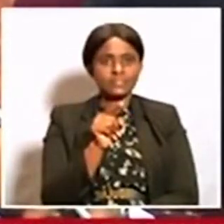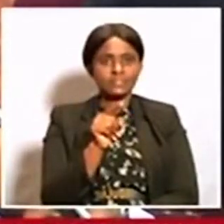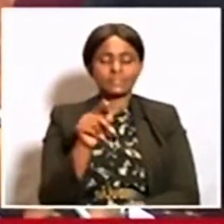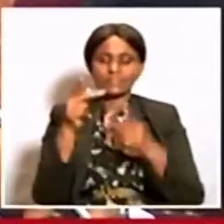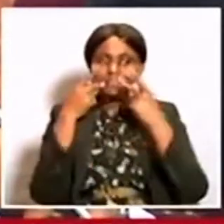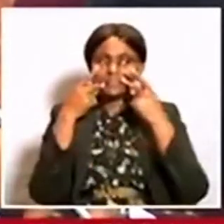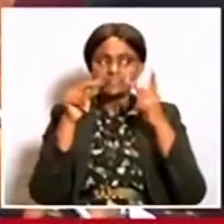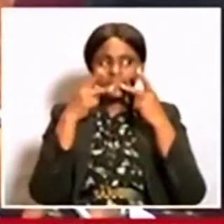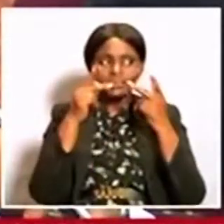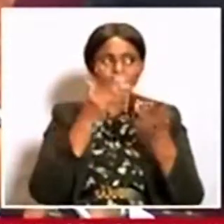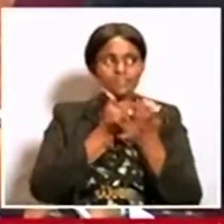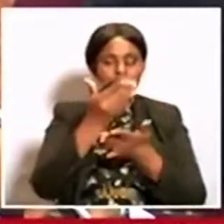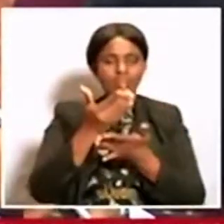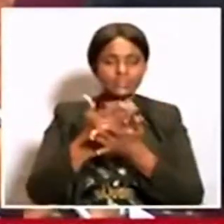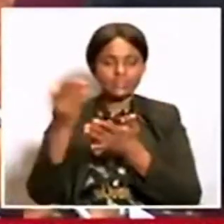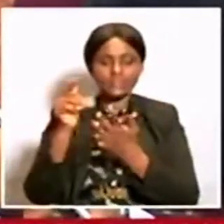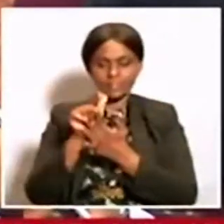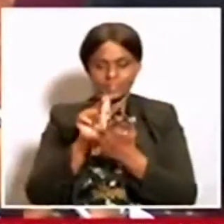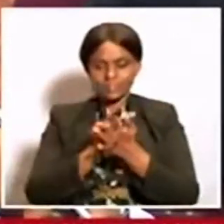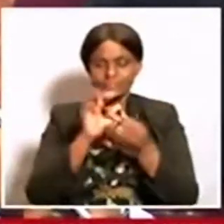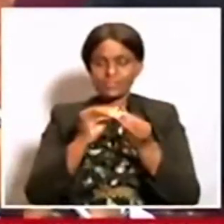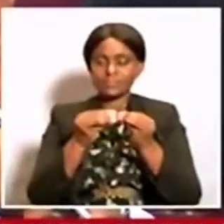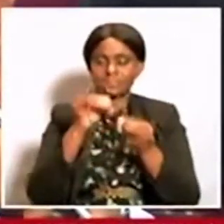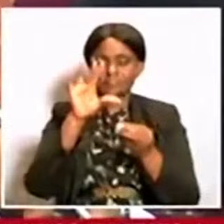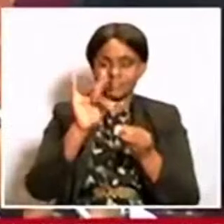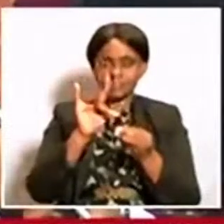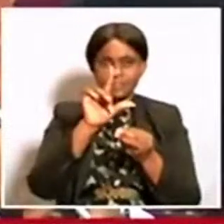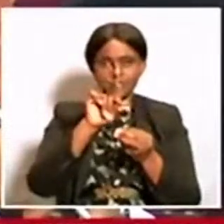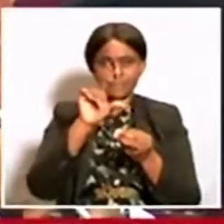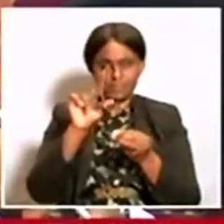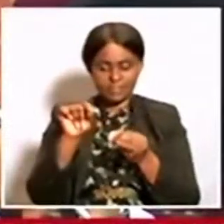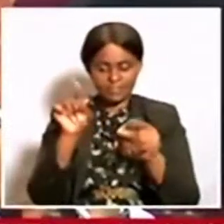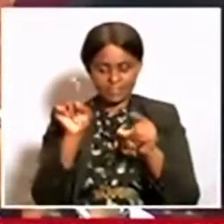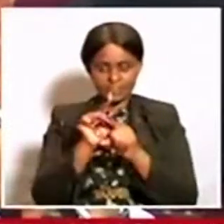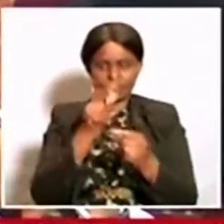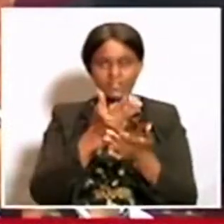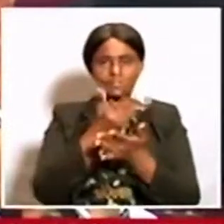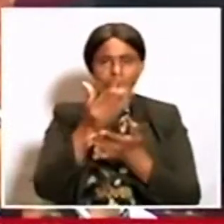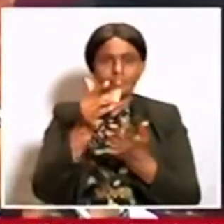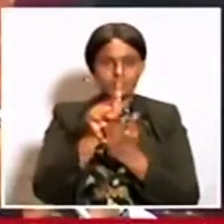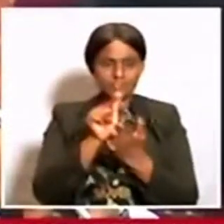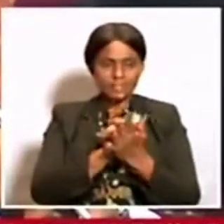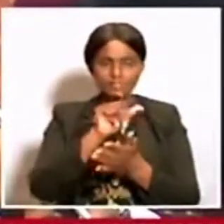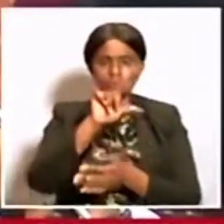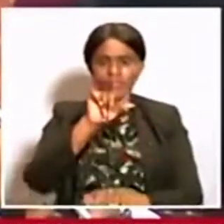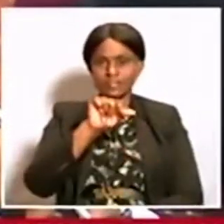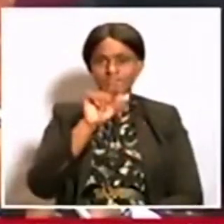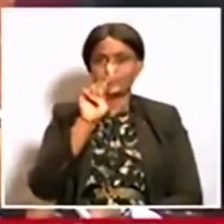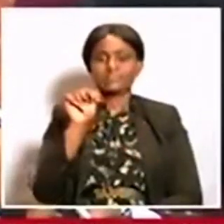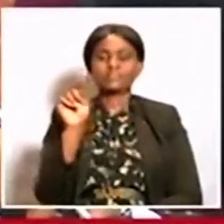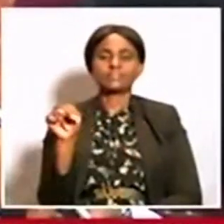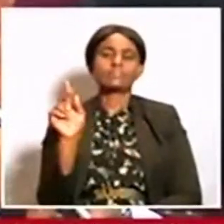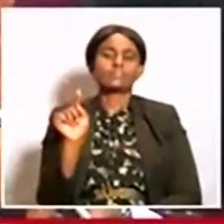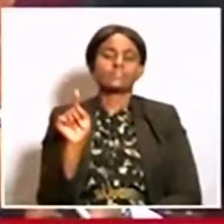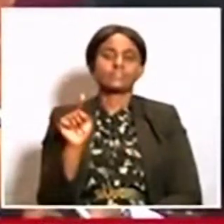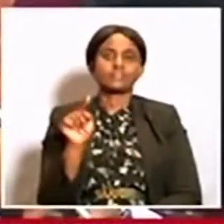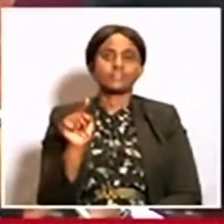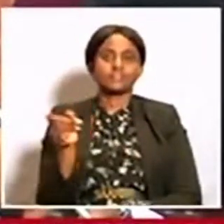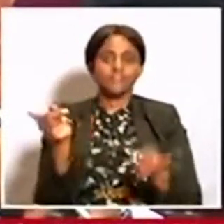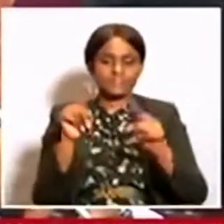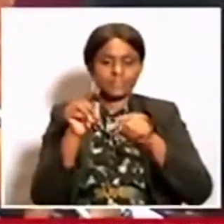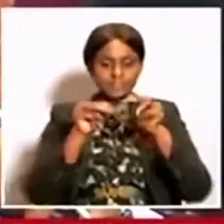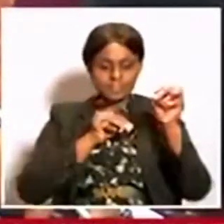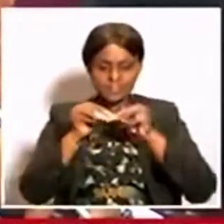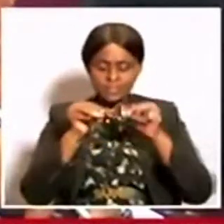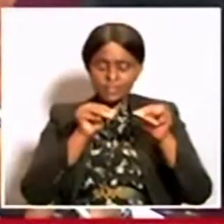Public Procurement Act number 8 of 2020 and the Procurement Regulations of 2022 when managing